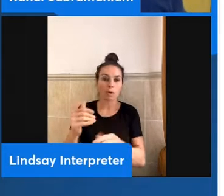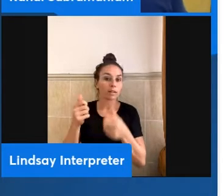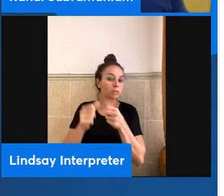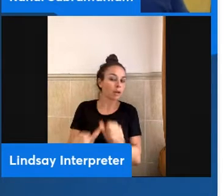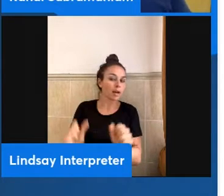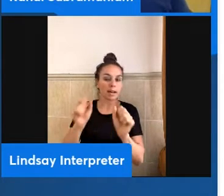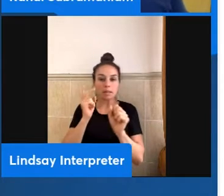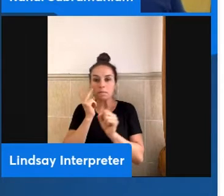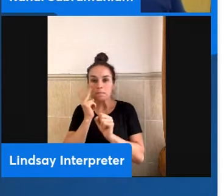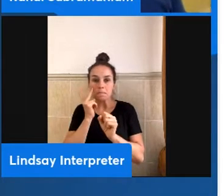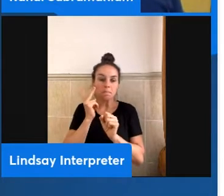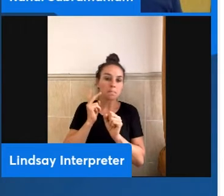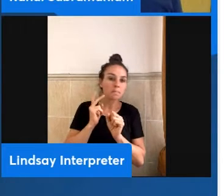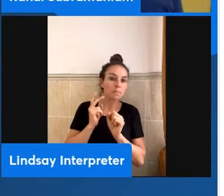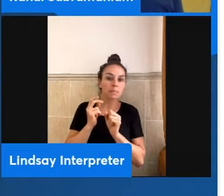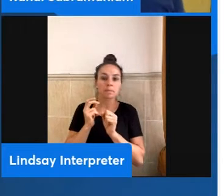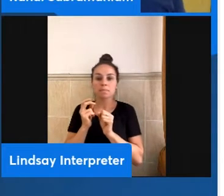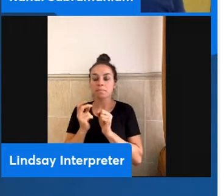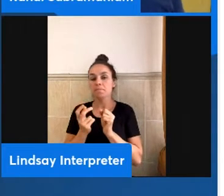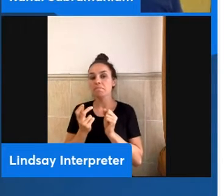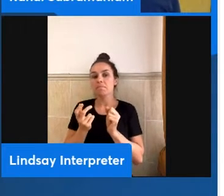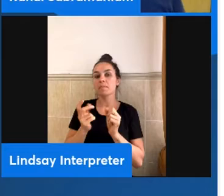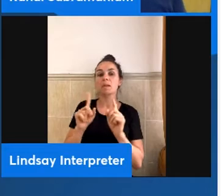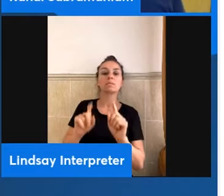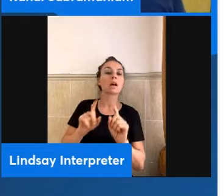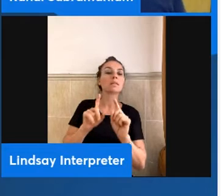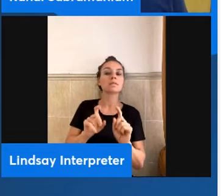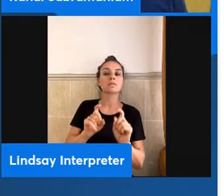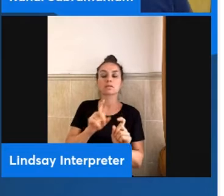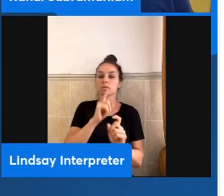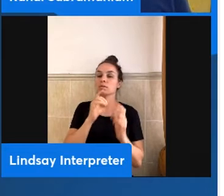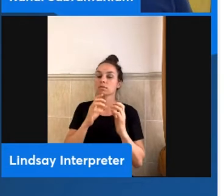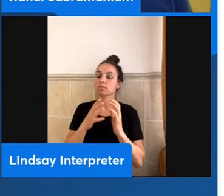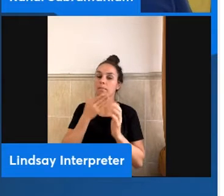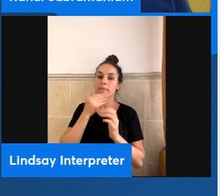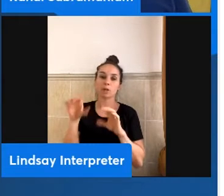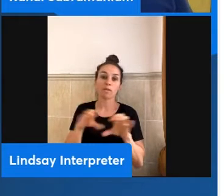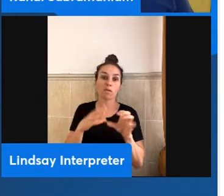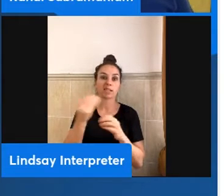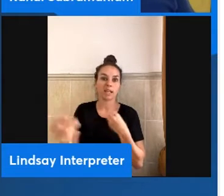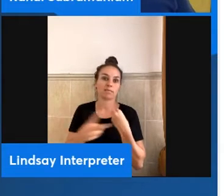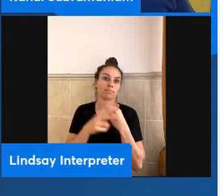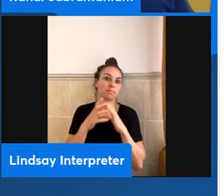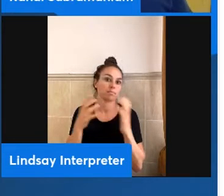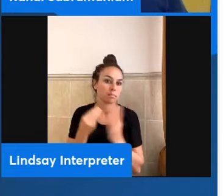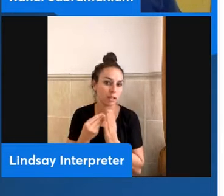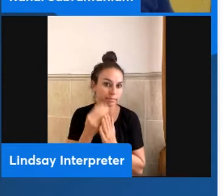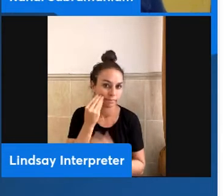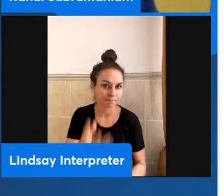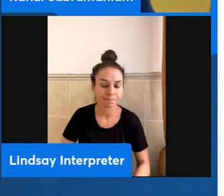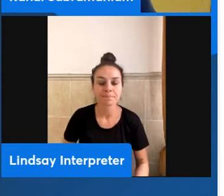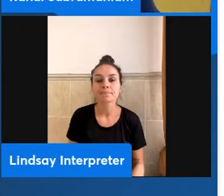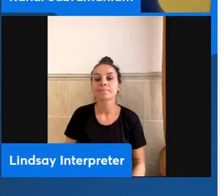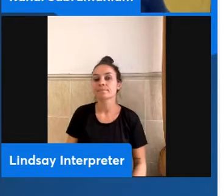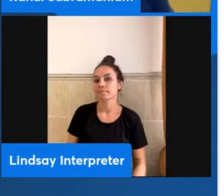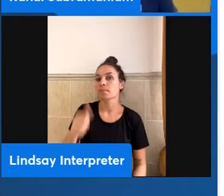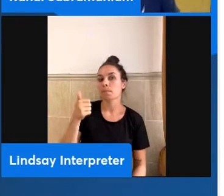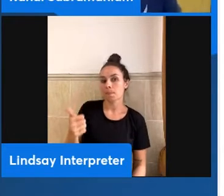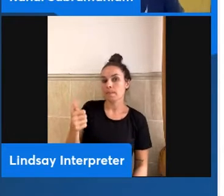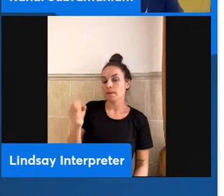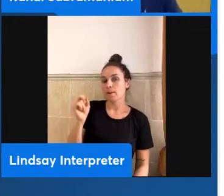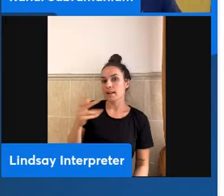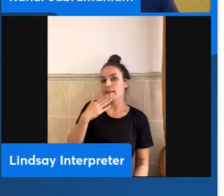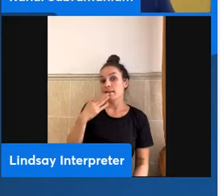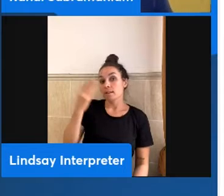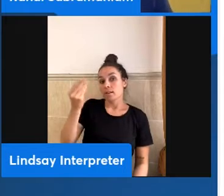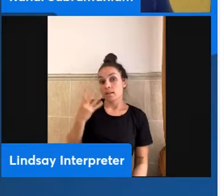if applications work there. It's more performant and saves you tons of money. Awesome. Thanks for sharing. That's